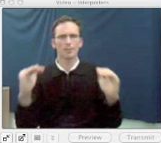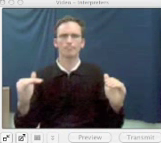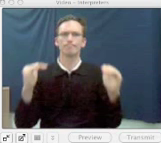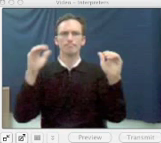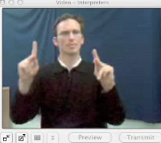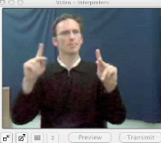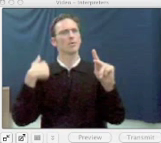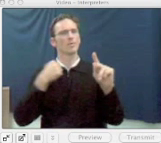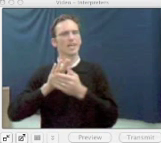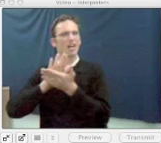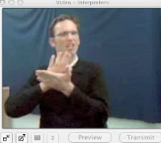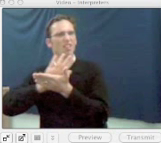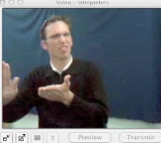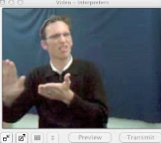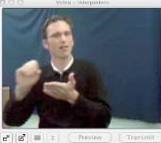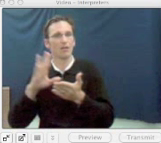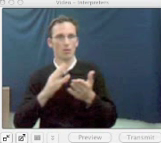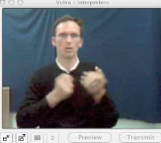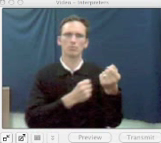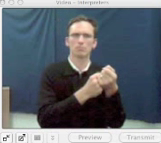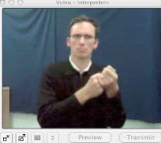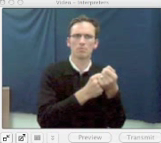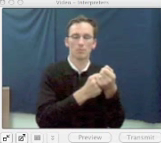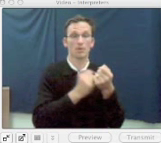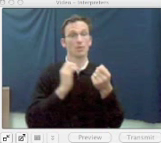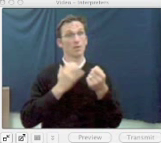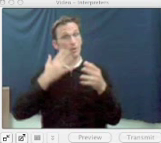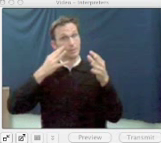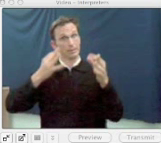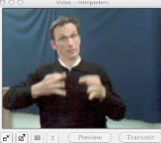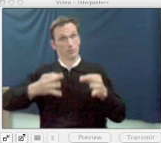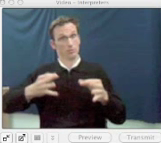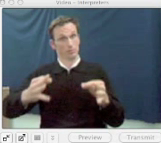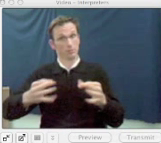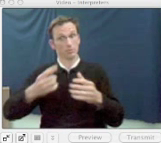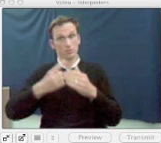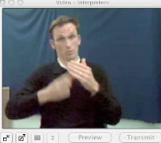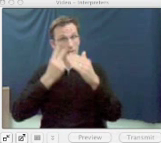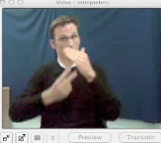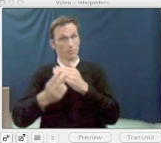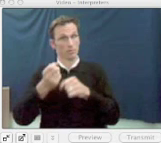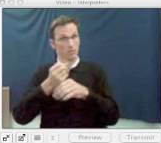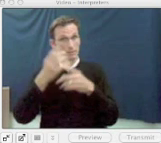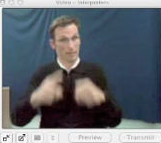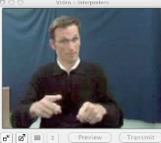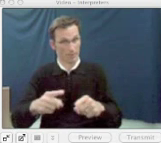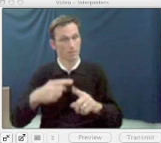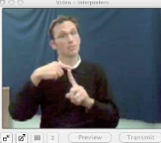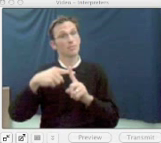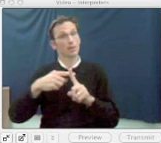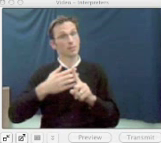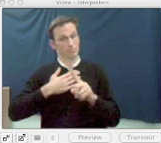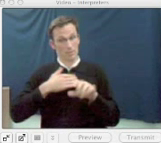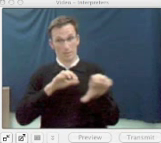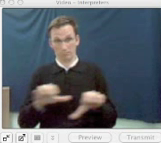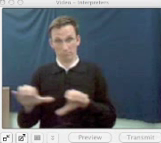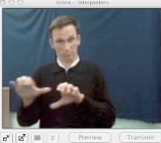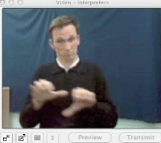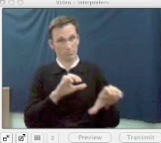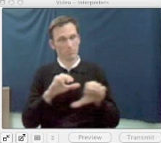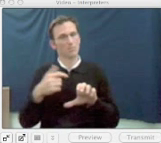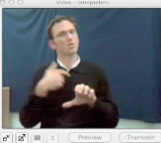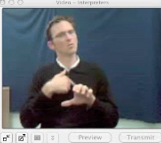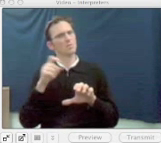Given the potential consequences of our choices and the resultant actions, it is reasonable to expect that